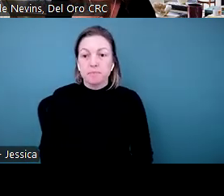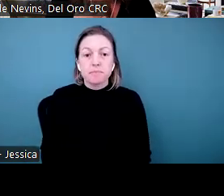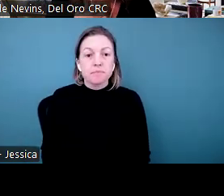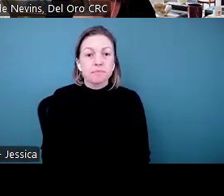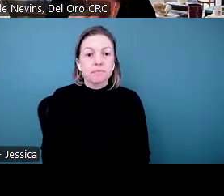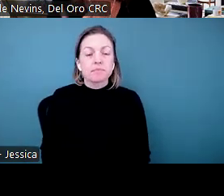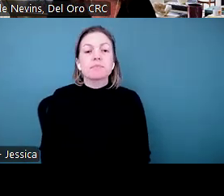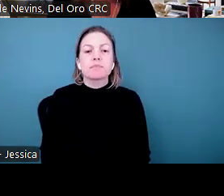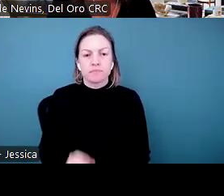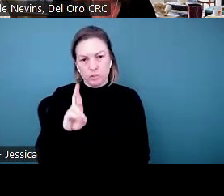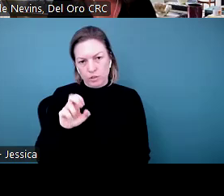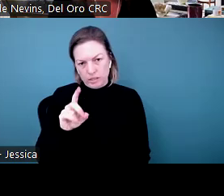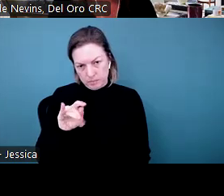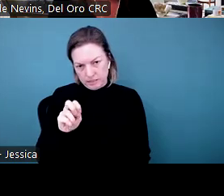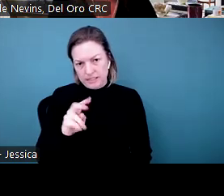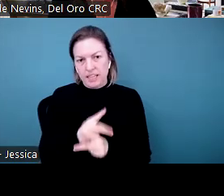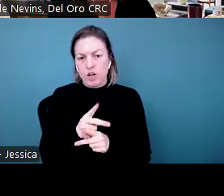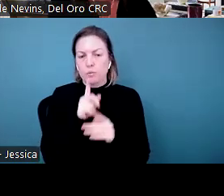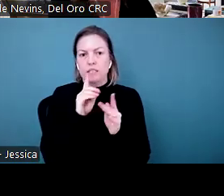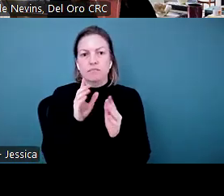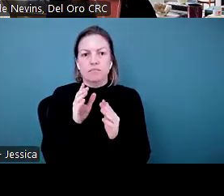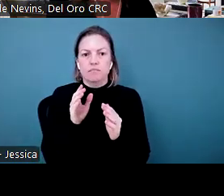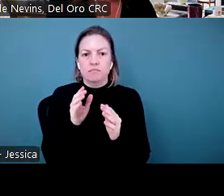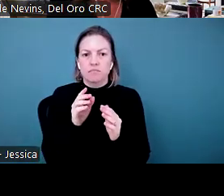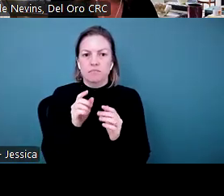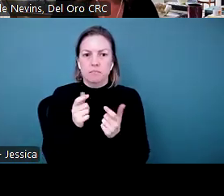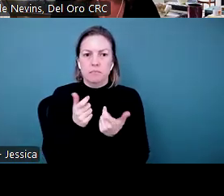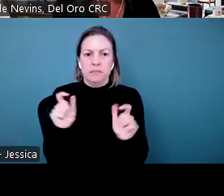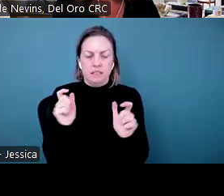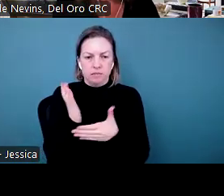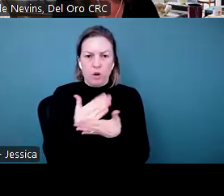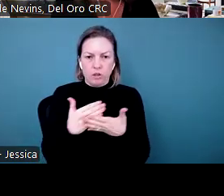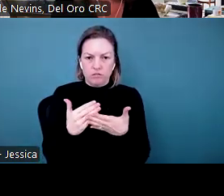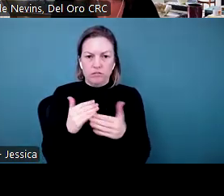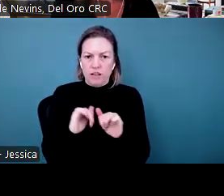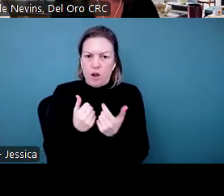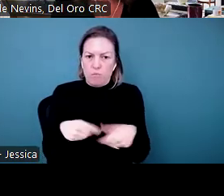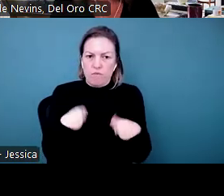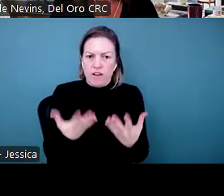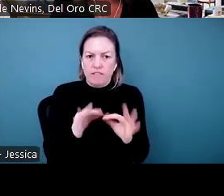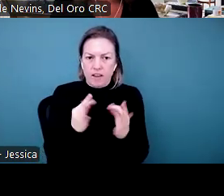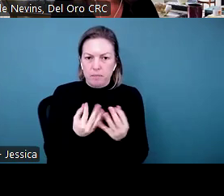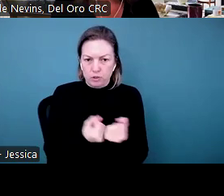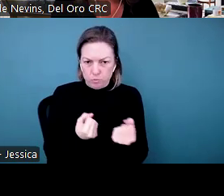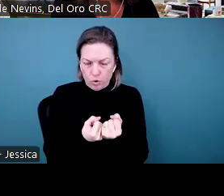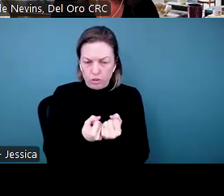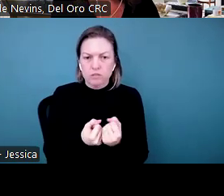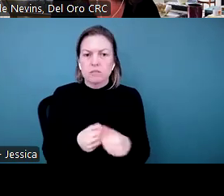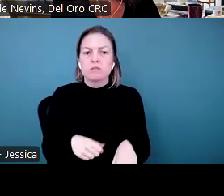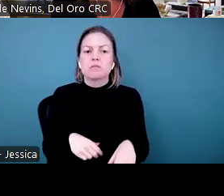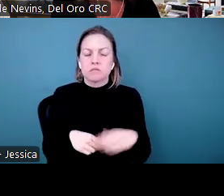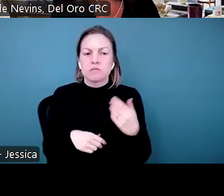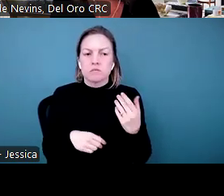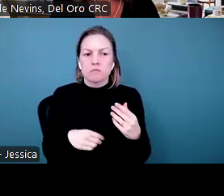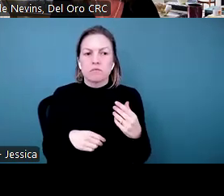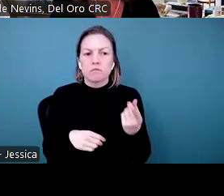respite care is the key component of providing good family support, and it strengthens